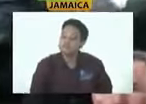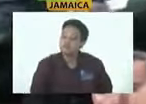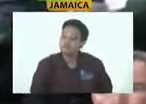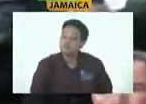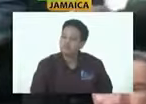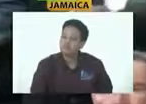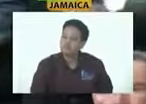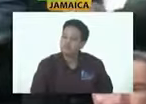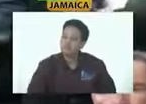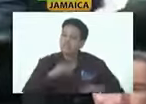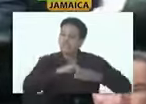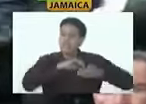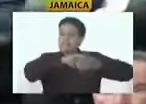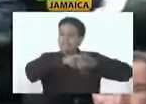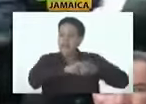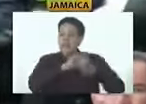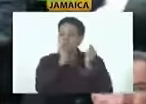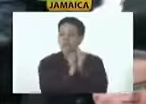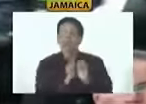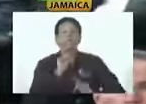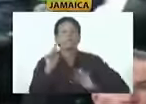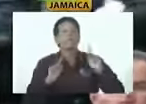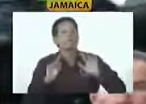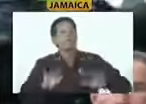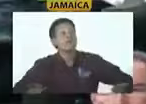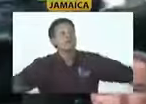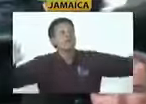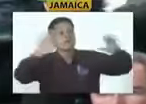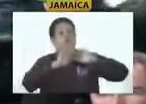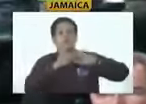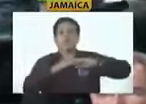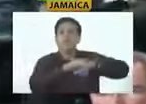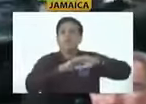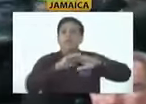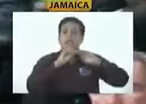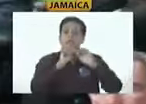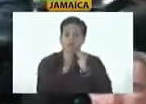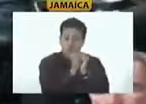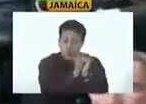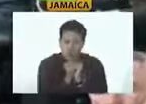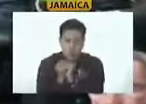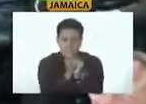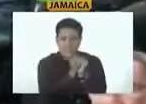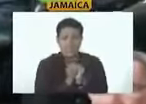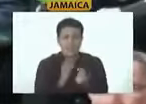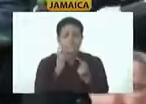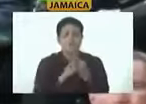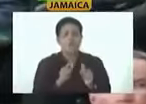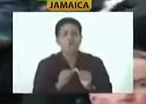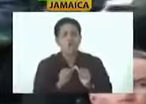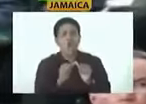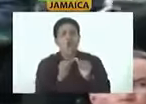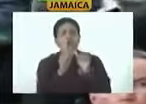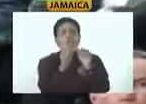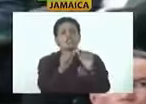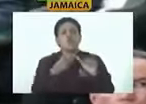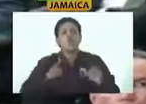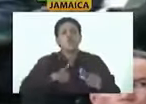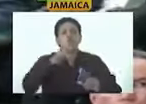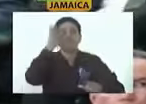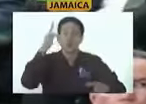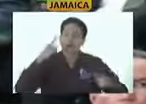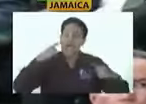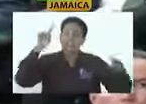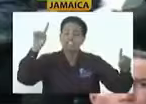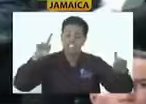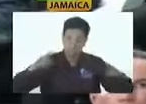in partnership with the people of Jamaica, in unity and continuity, we will